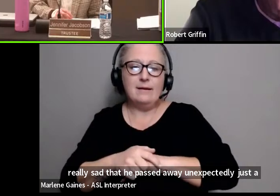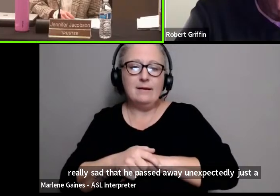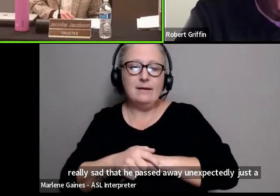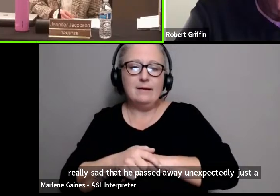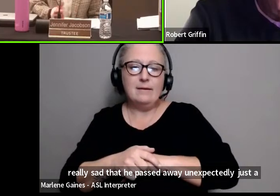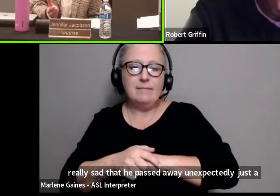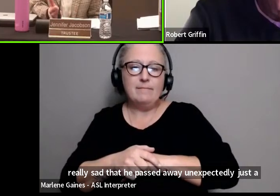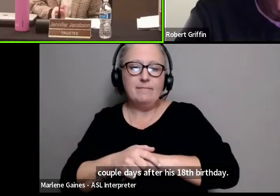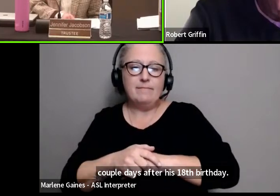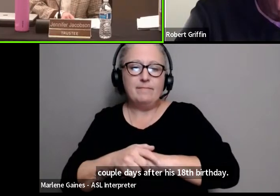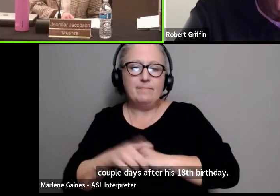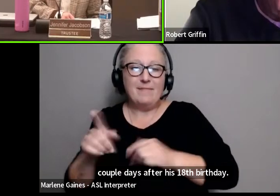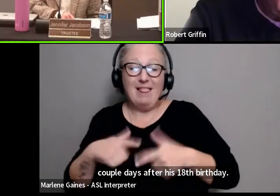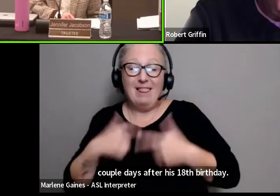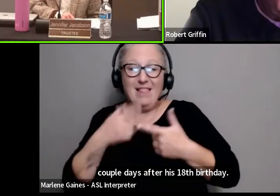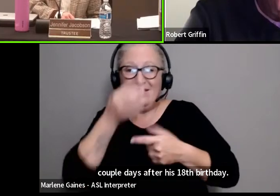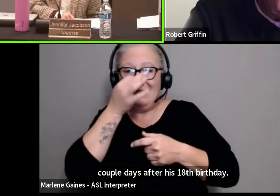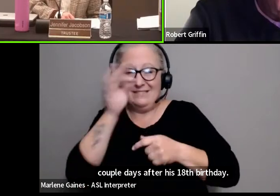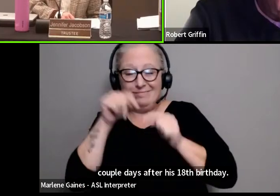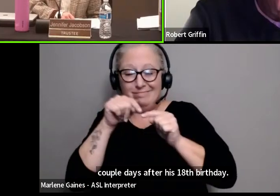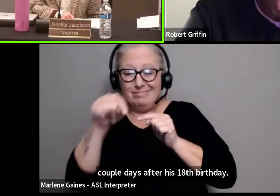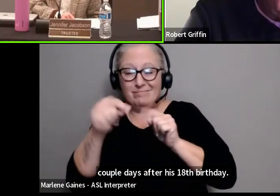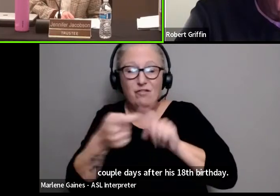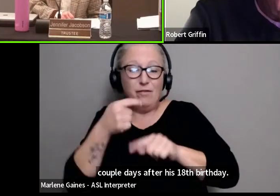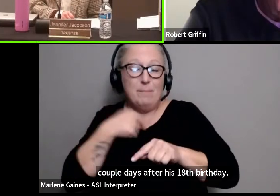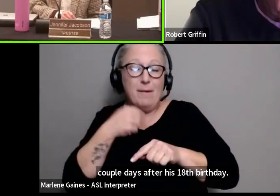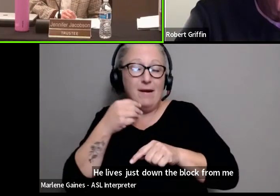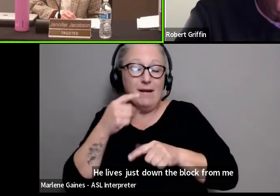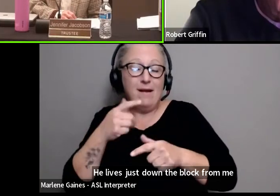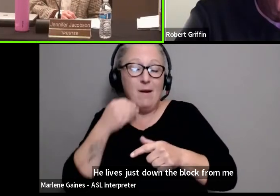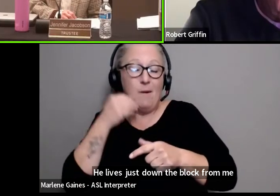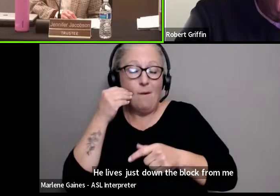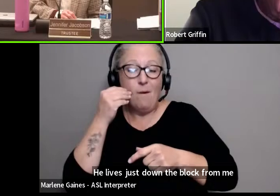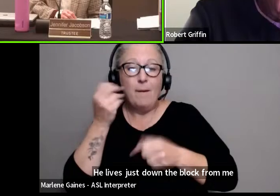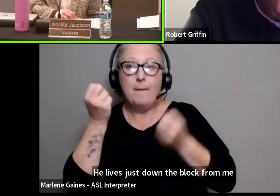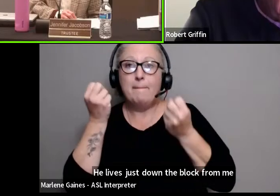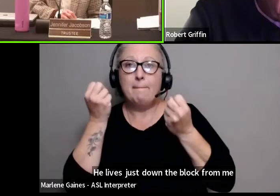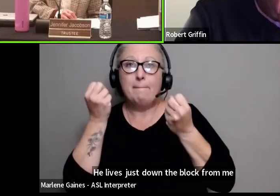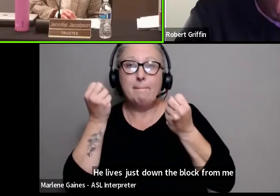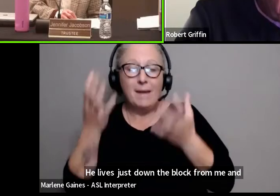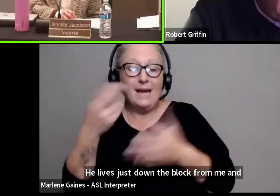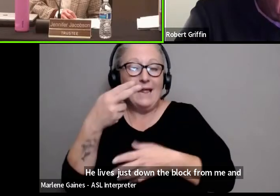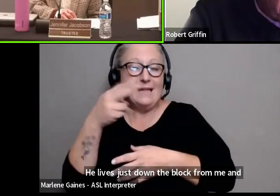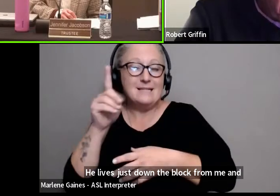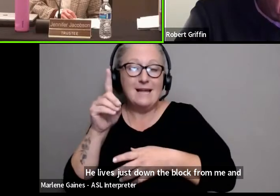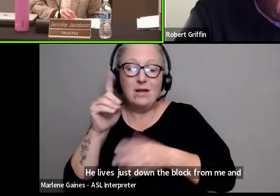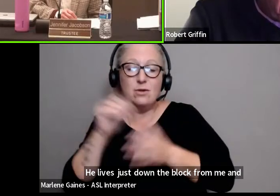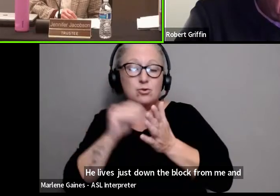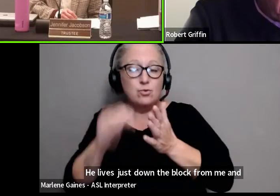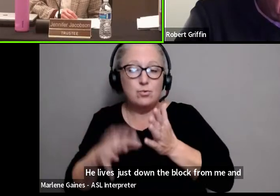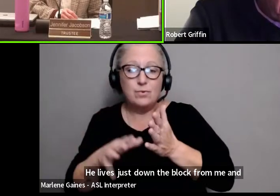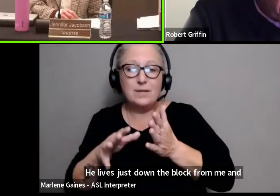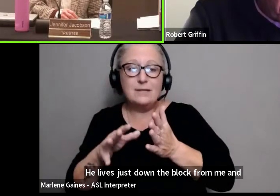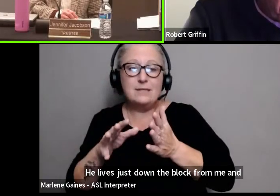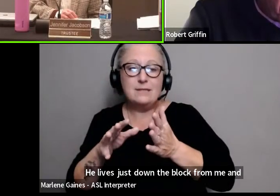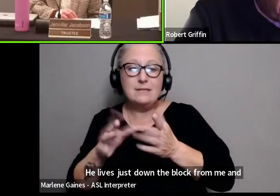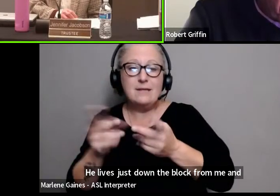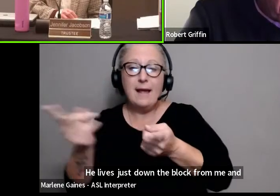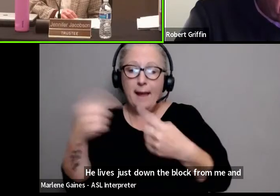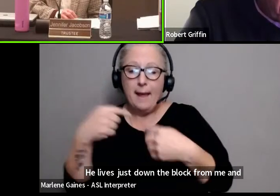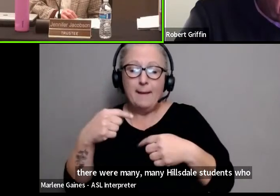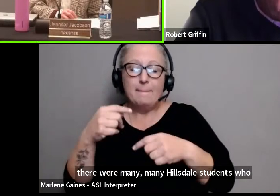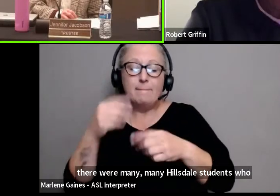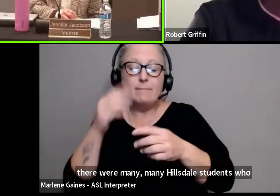He lives just down the block from me, and there were many, many Hillsdale students who came by, dropped